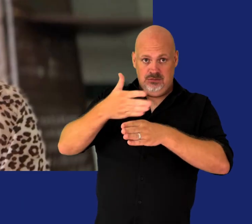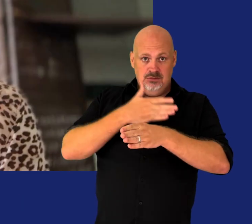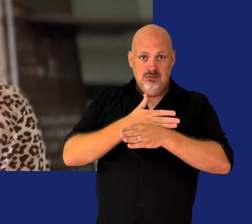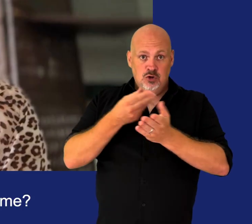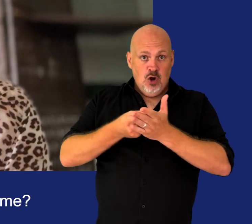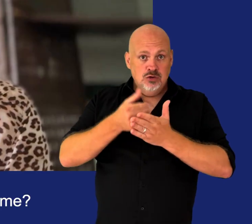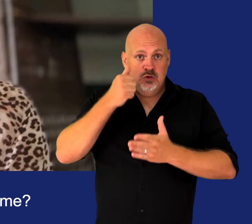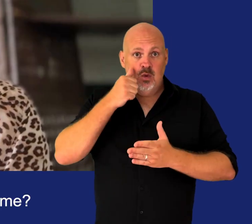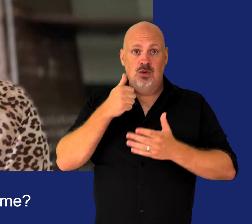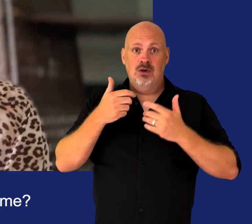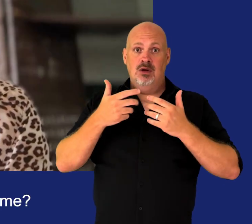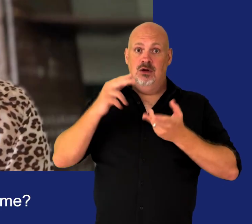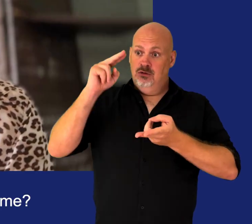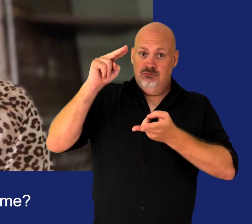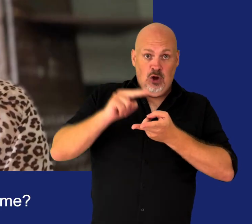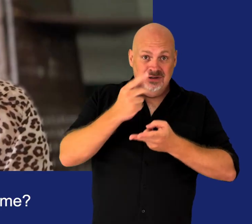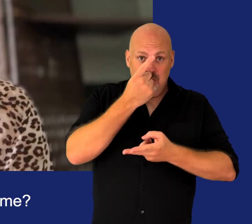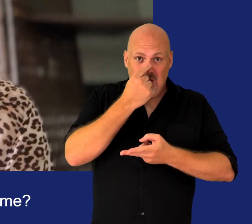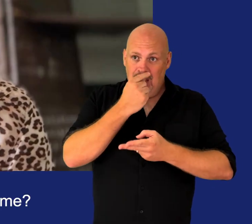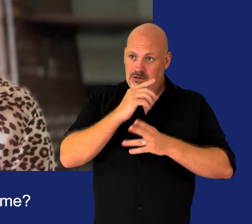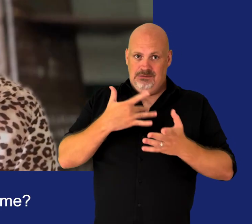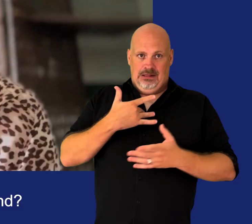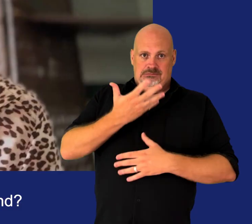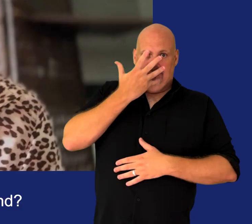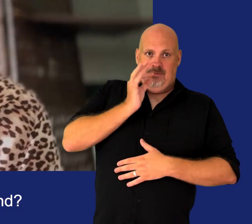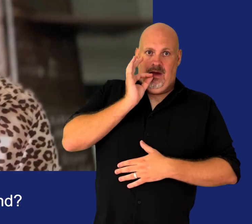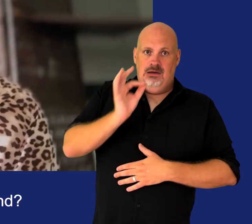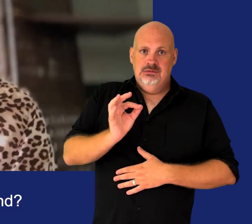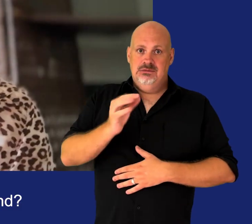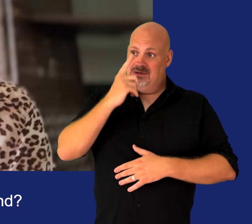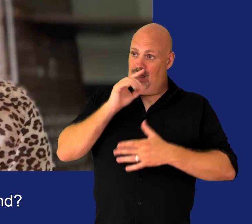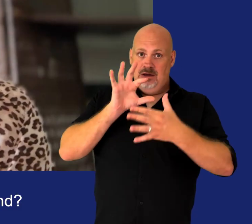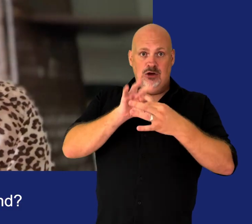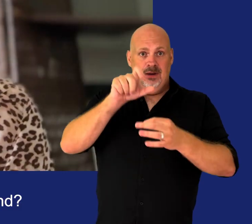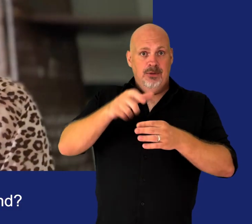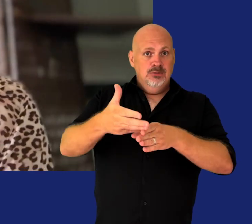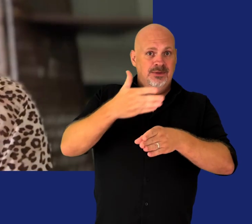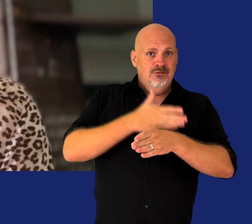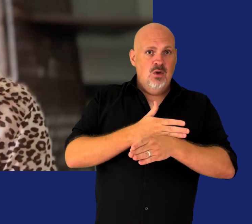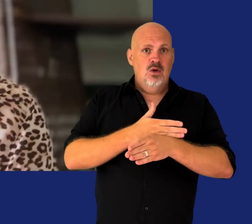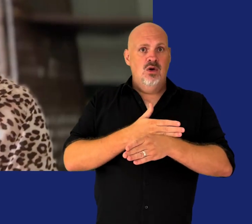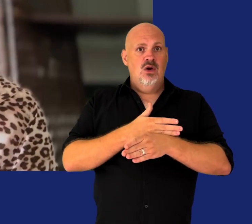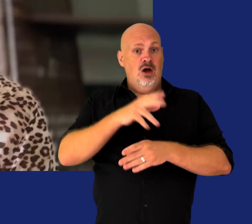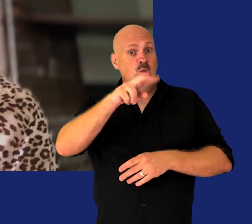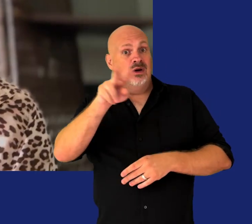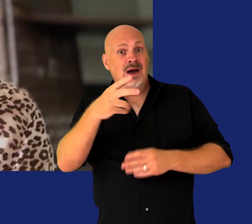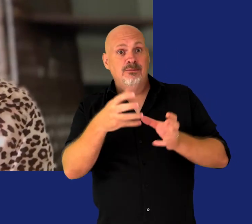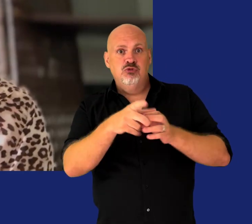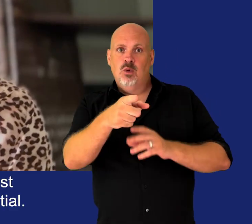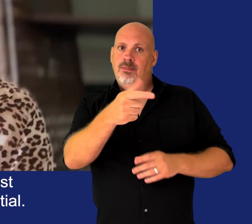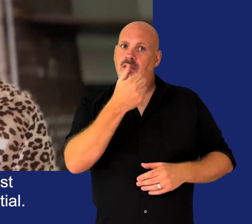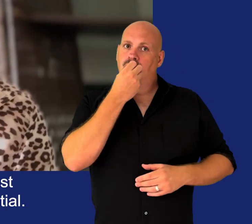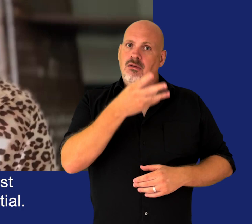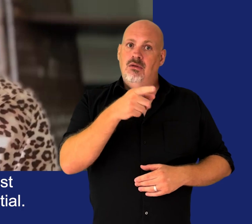know the cost? Are concessions available without shame? Can they contact someone beforehand? It's great to hear that there's WhatsApp